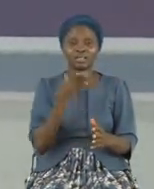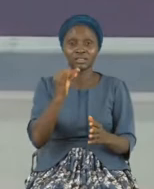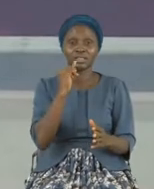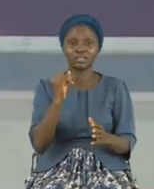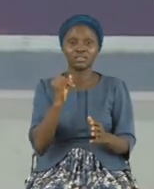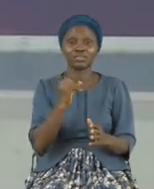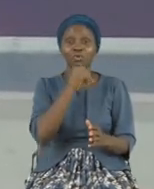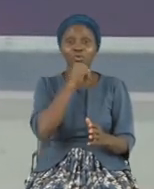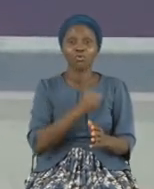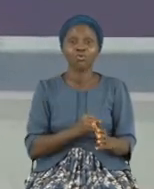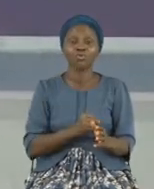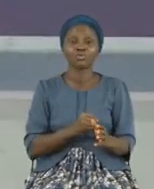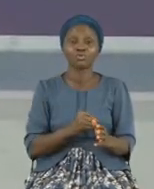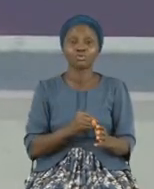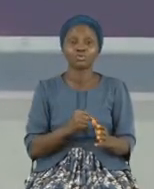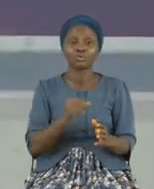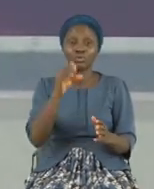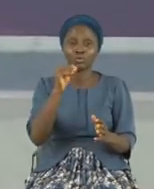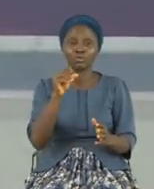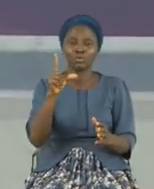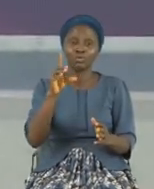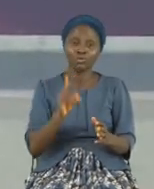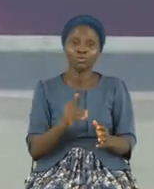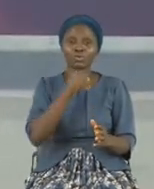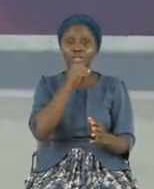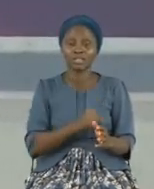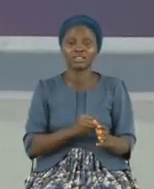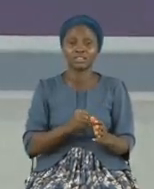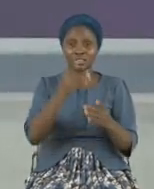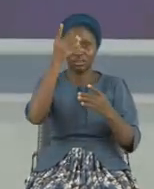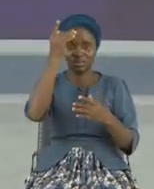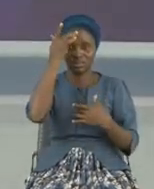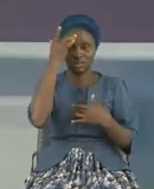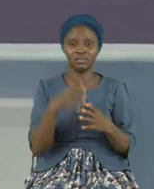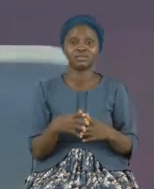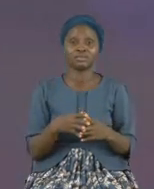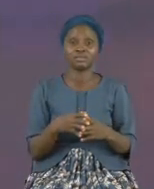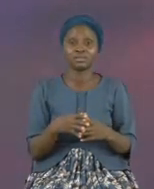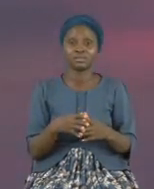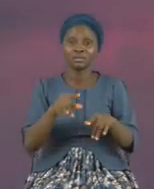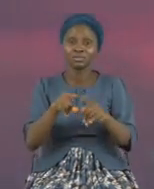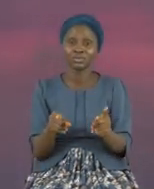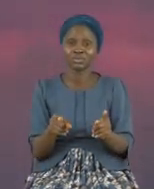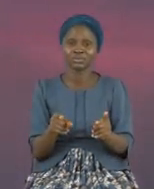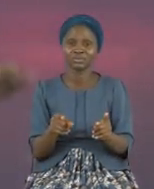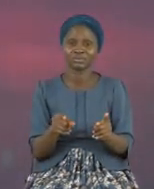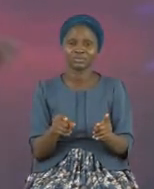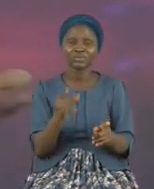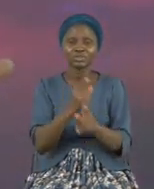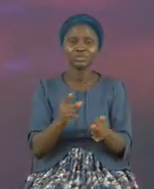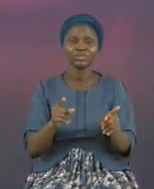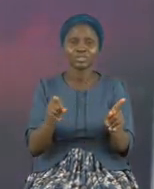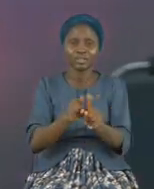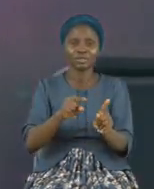is beating at you. That one is beating at you. But Just like when you were younger, as you are